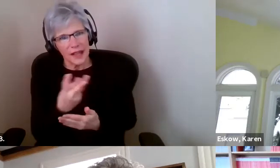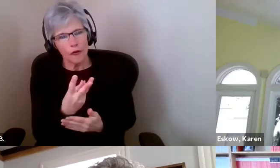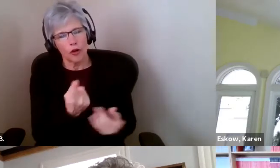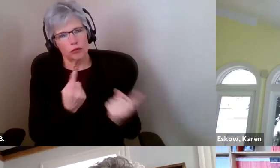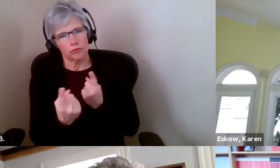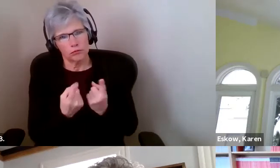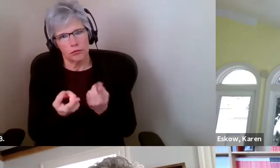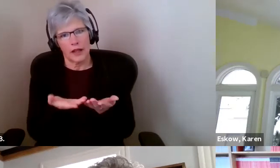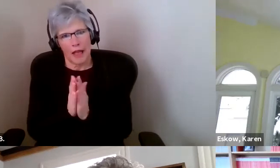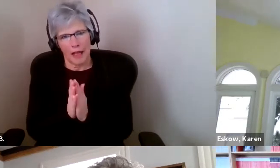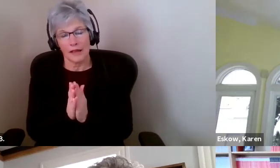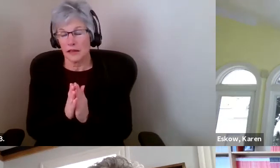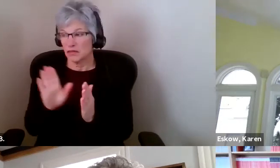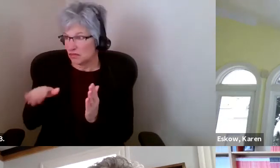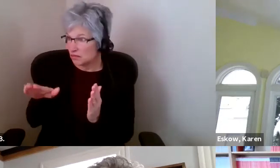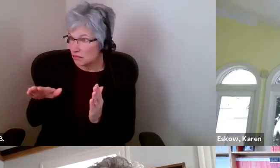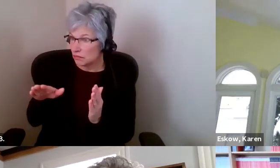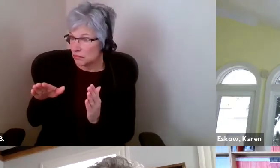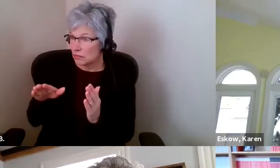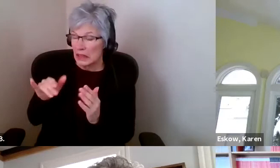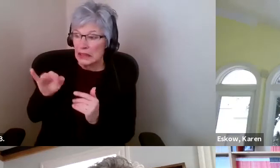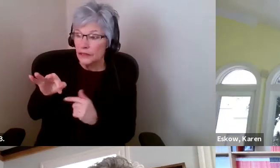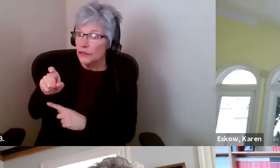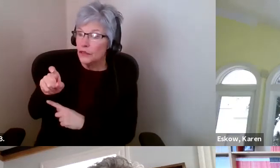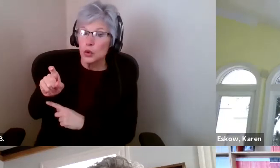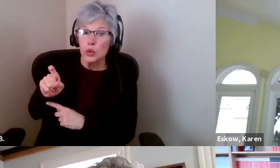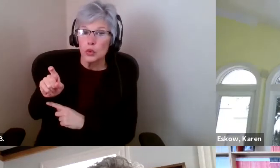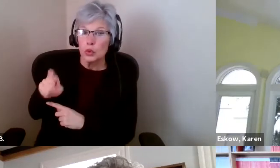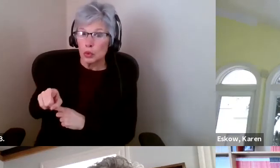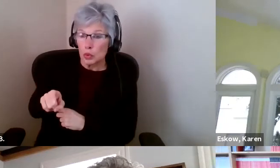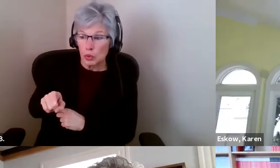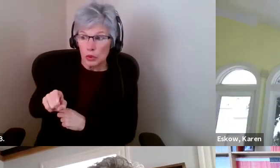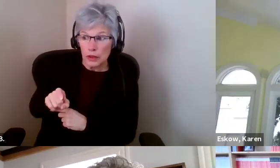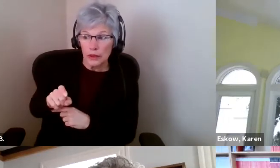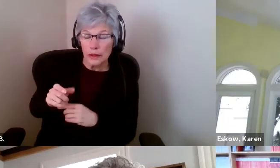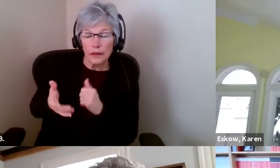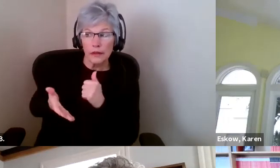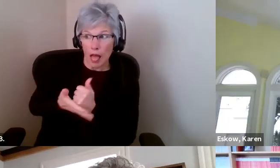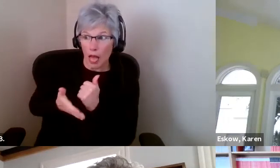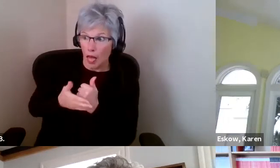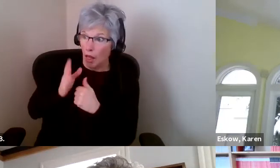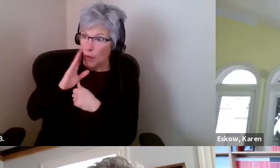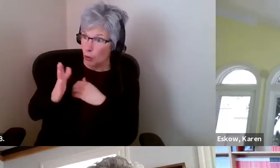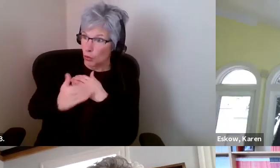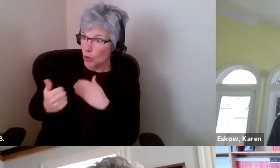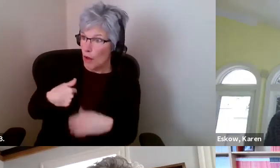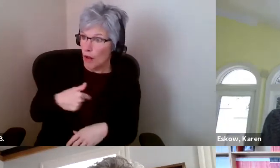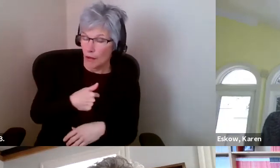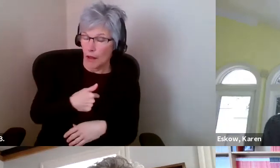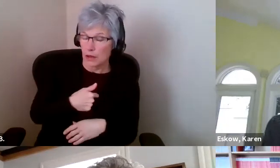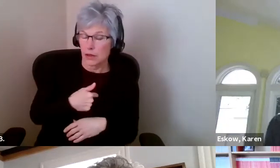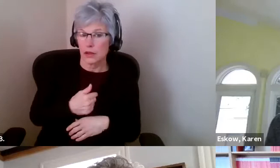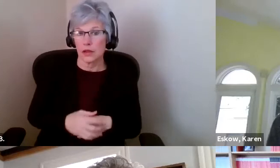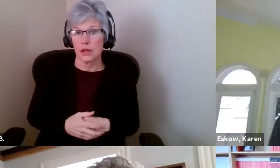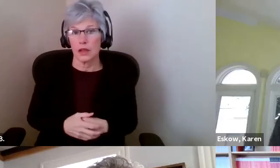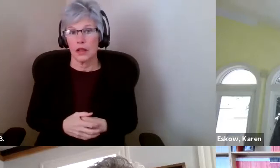consider calling upon them whenever I might need their help. It could be guidance, it could be advice, whatever. I